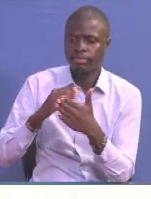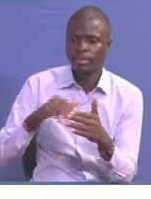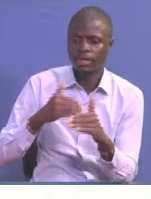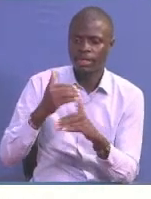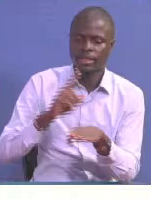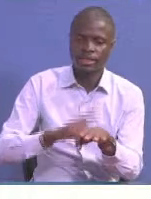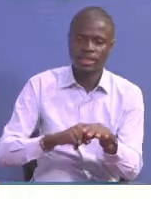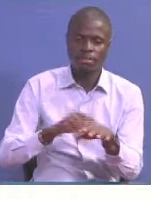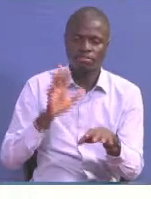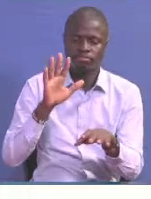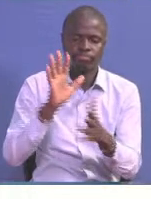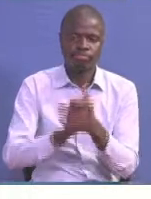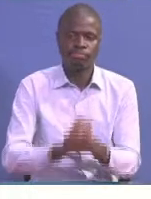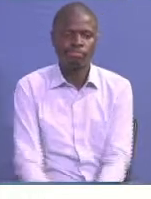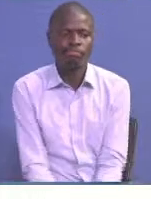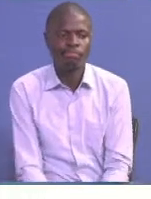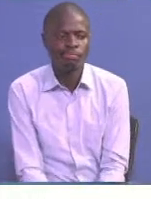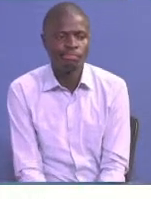time, goodbye.